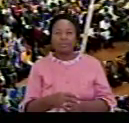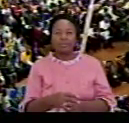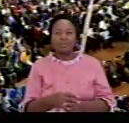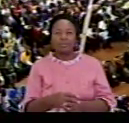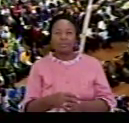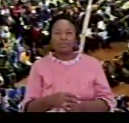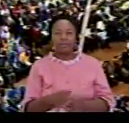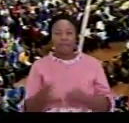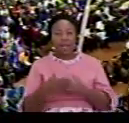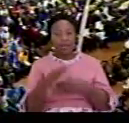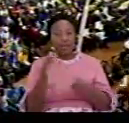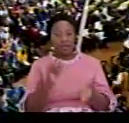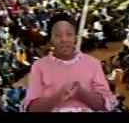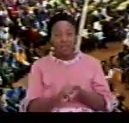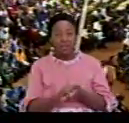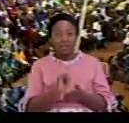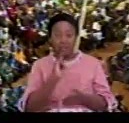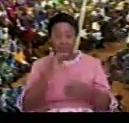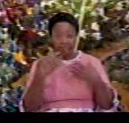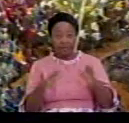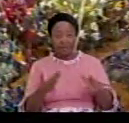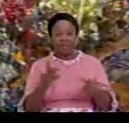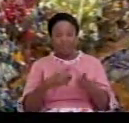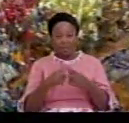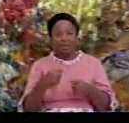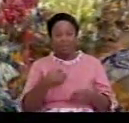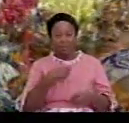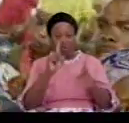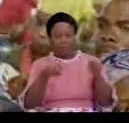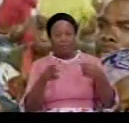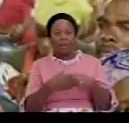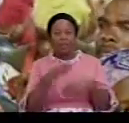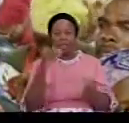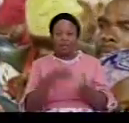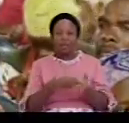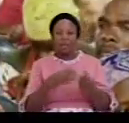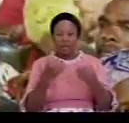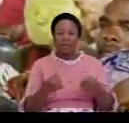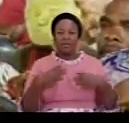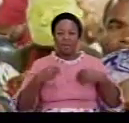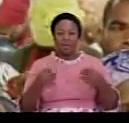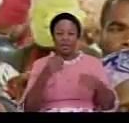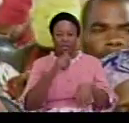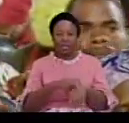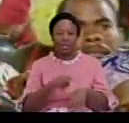After that is done, I'll come back again. Now, healing time will